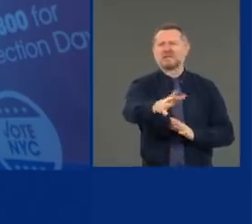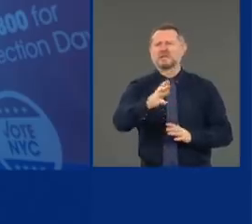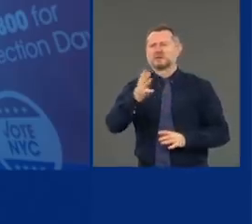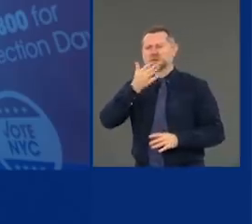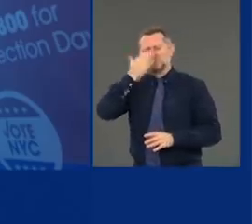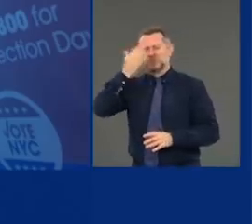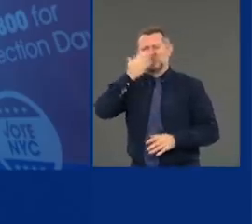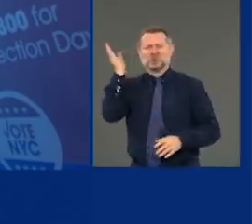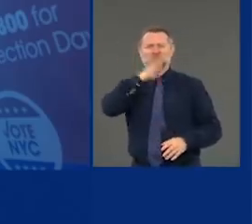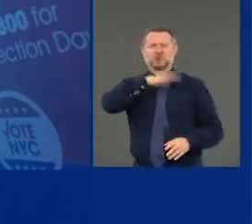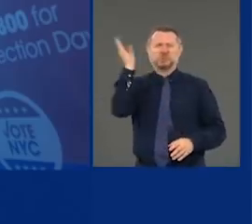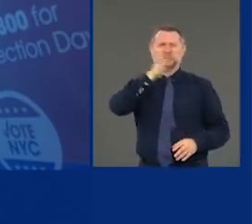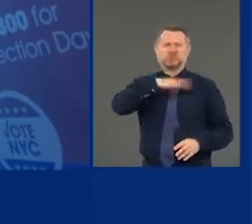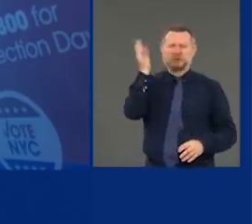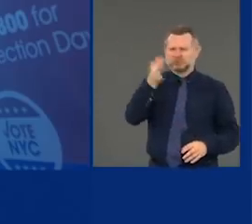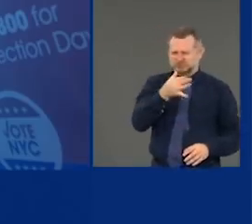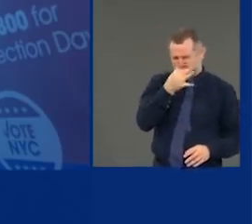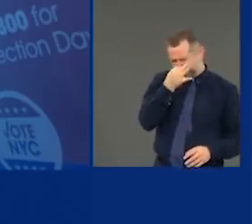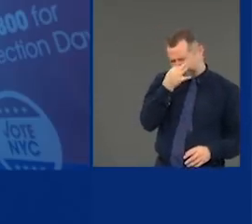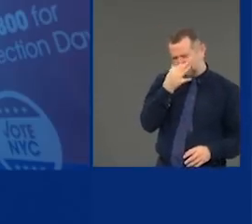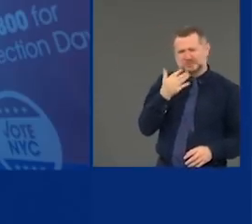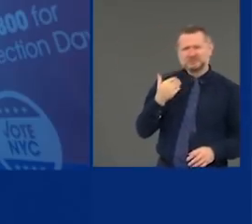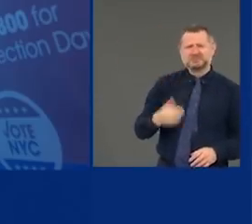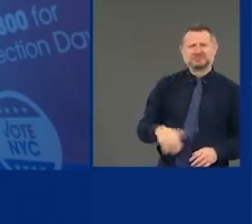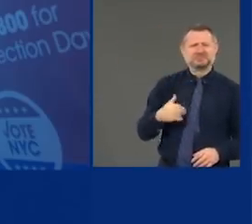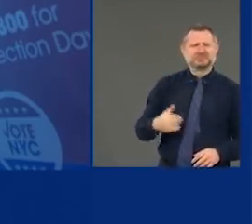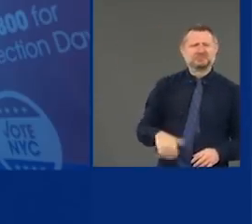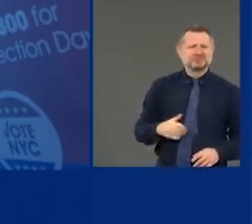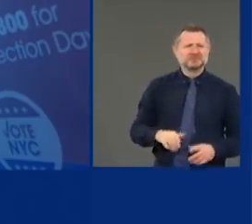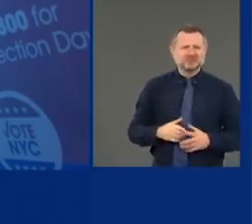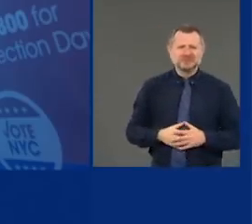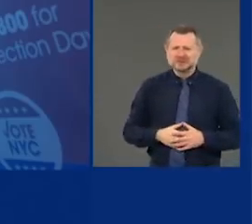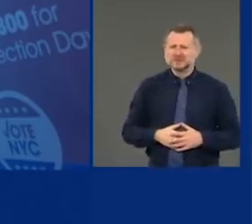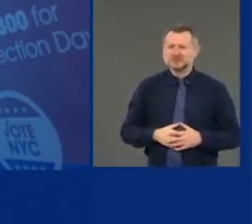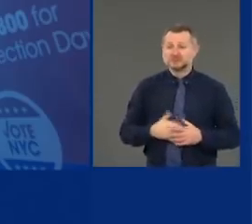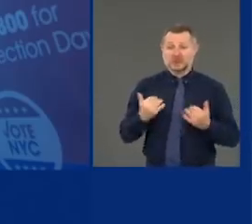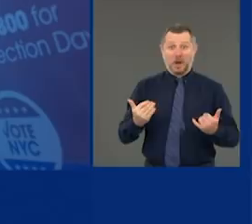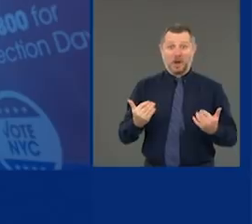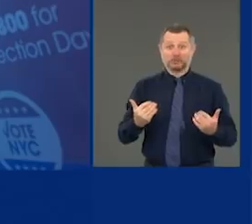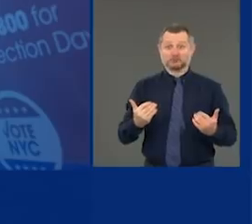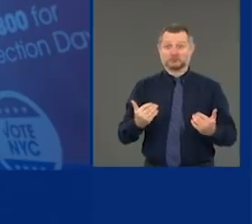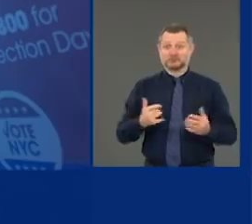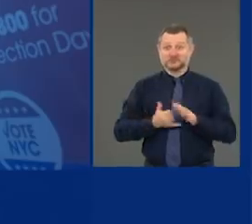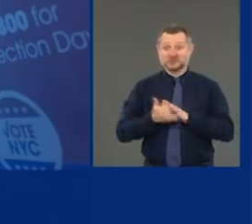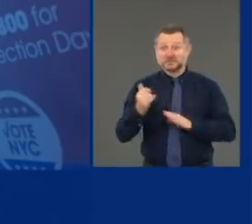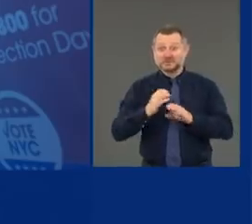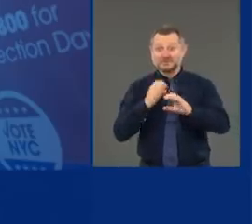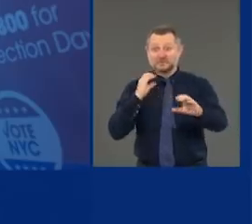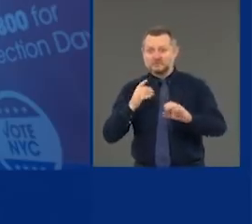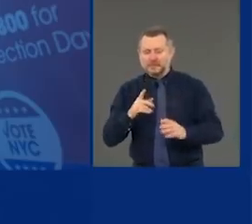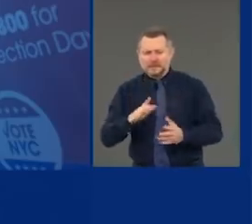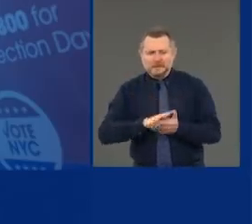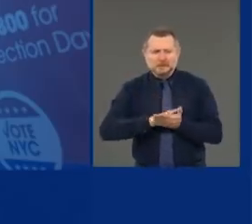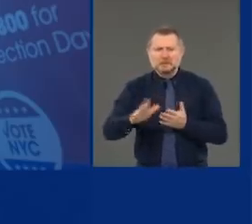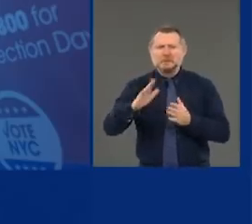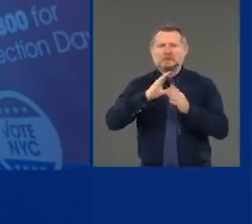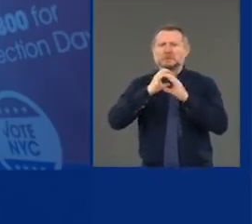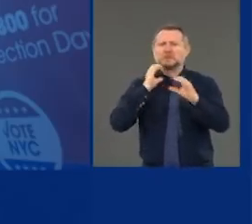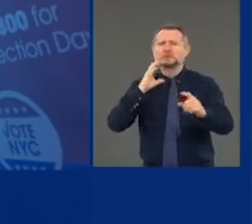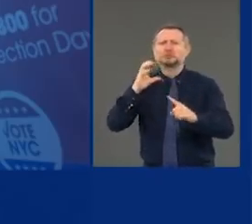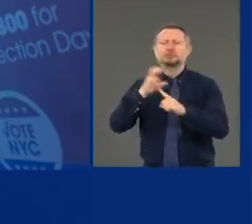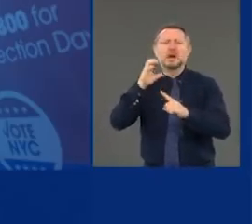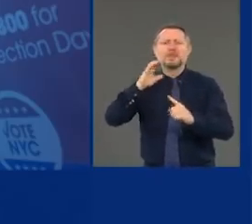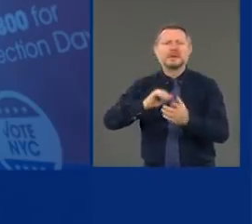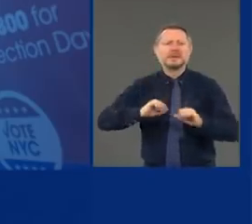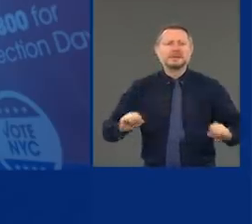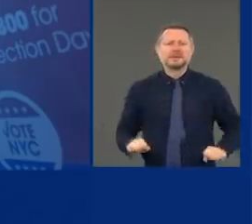was in the subway cars. The subway cars are cleaner than they have ever been in my